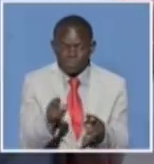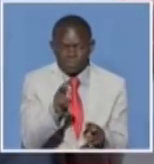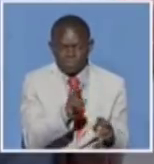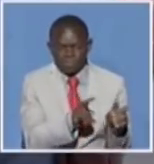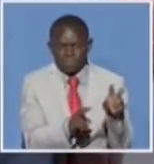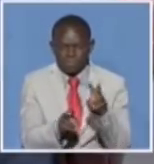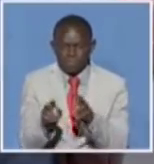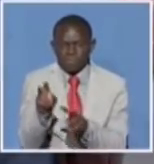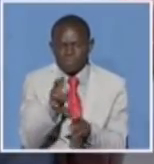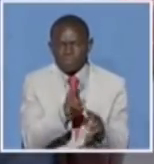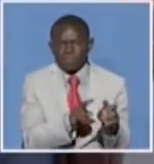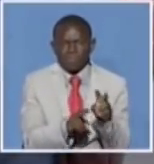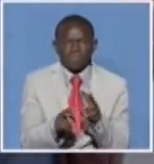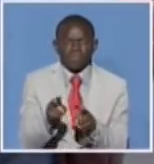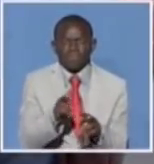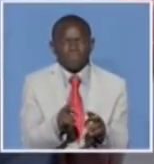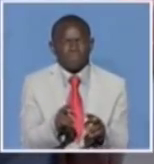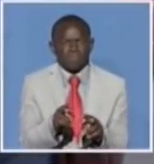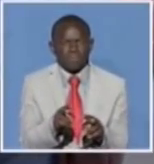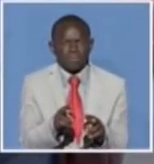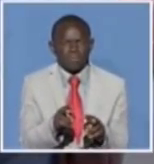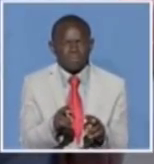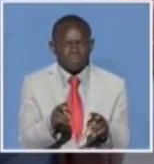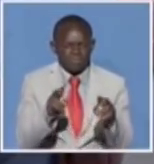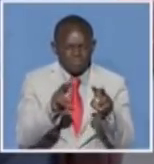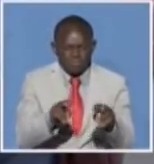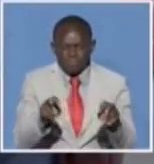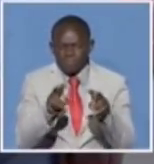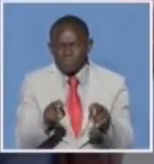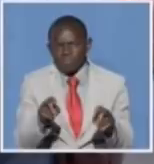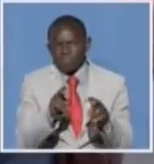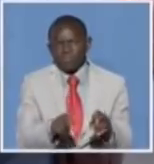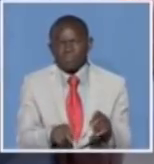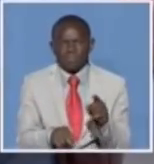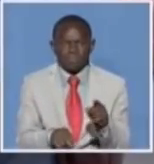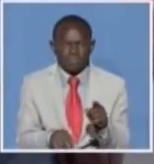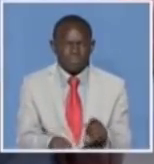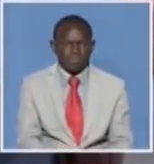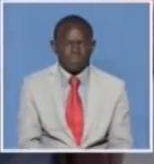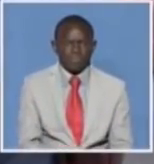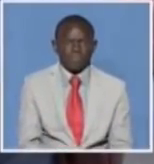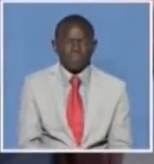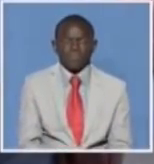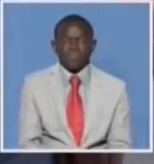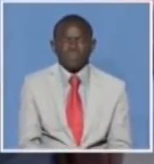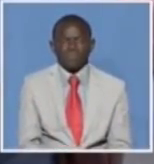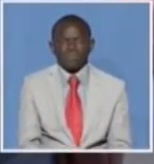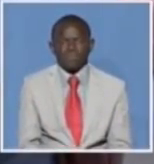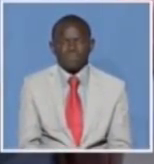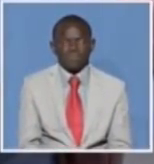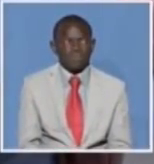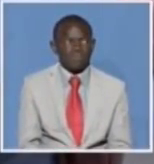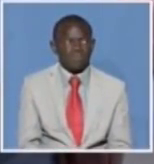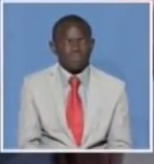this instance. And therefore, it is our understanding that once we re-emphasize on